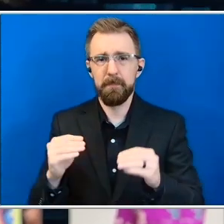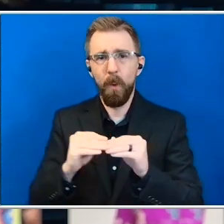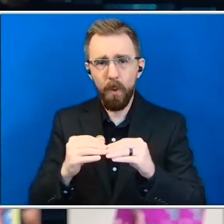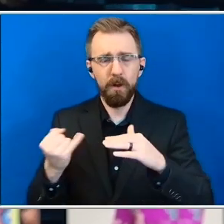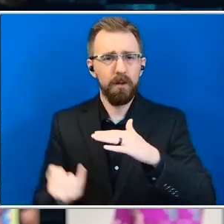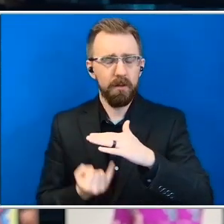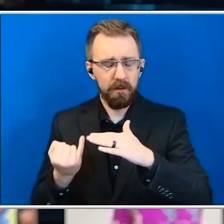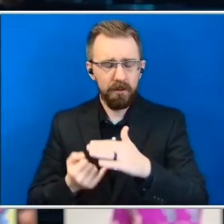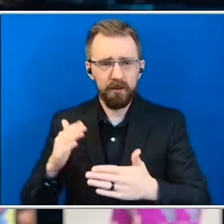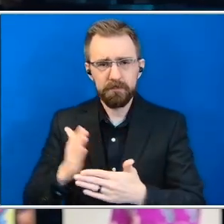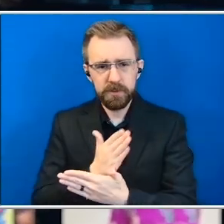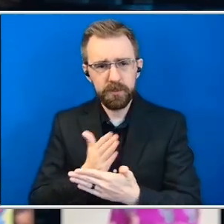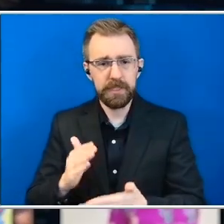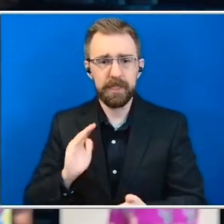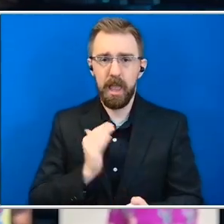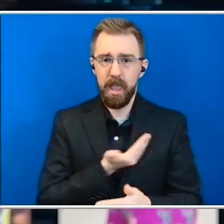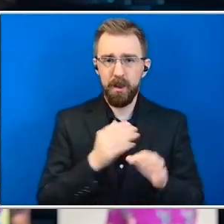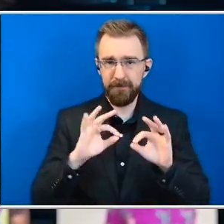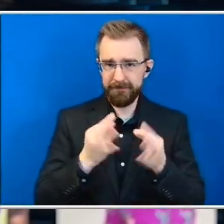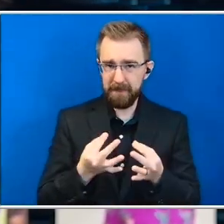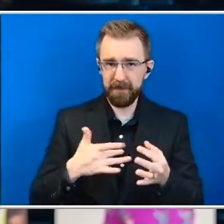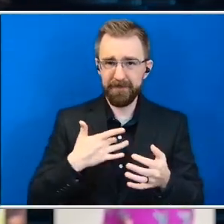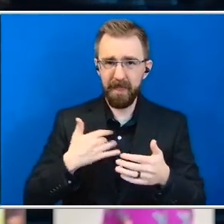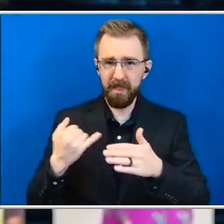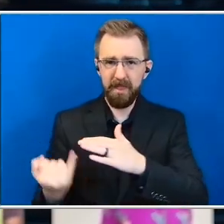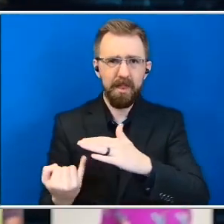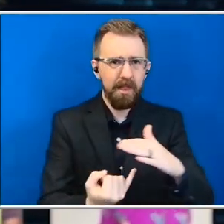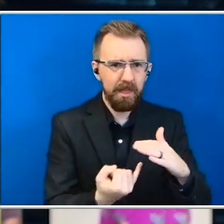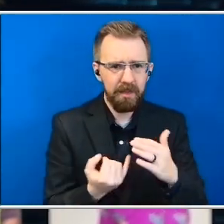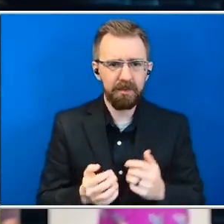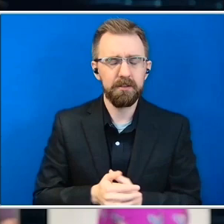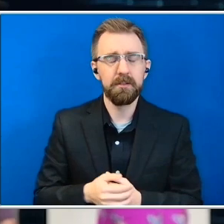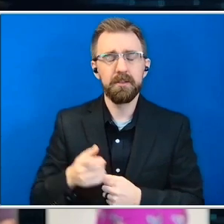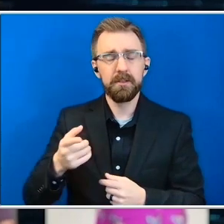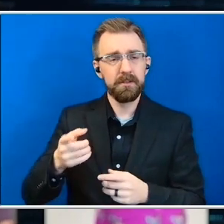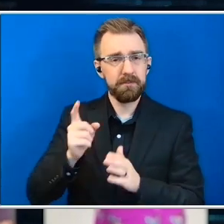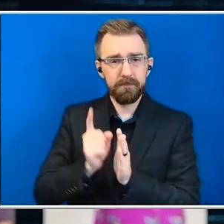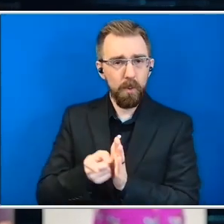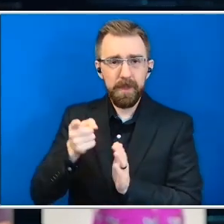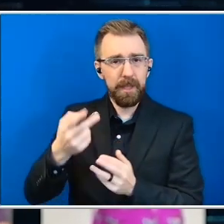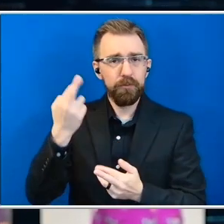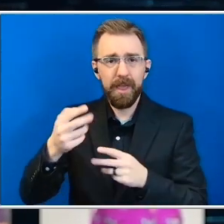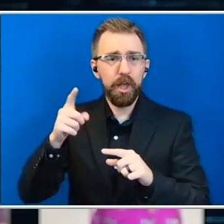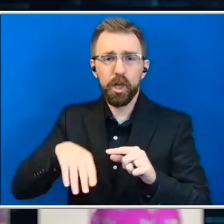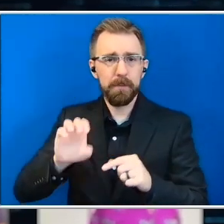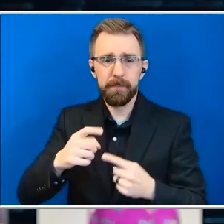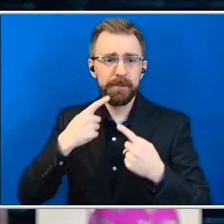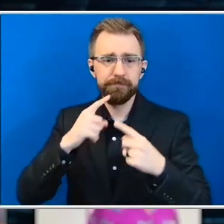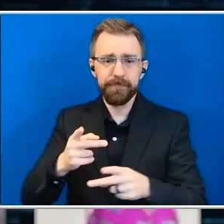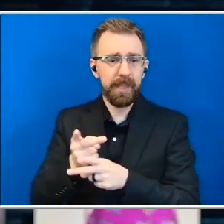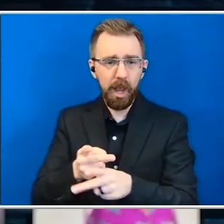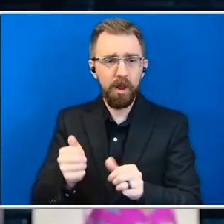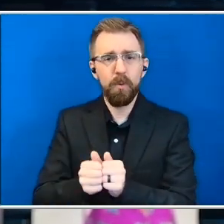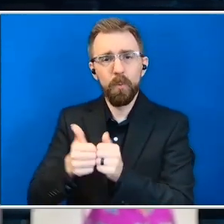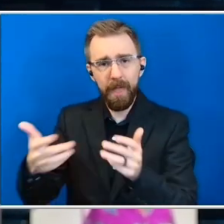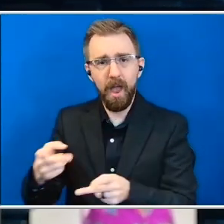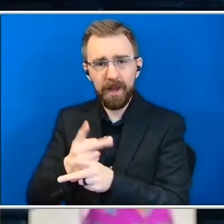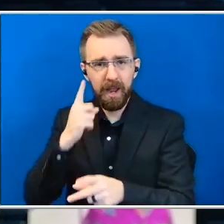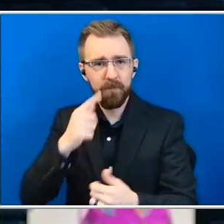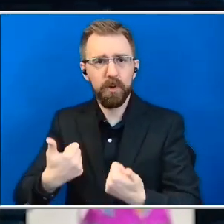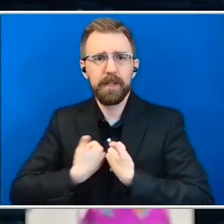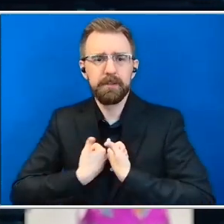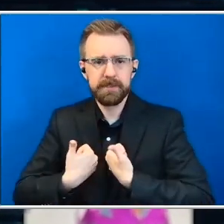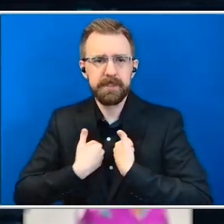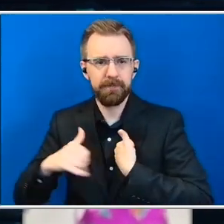our immediate family. At a certain point, Carlos realized he couldn't be an effective caregiver without caring for himself. He